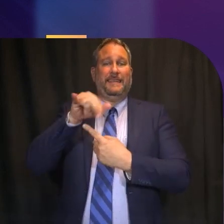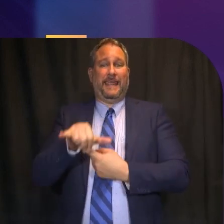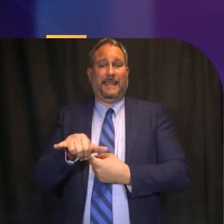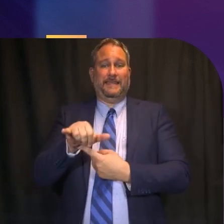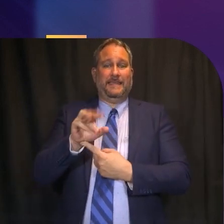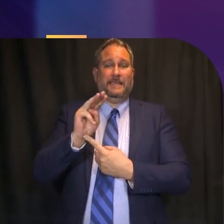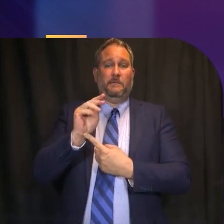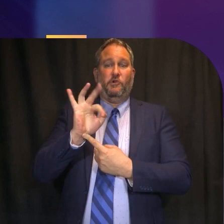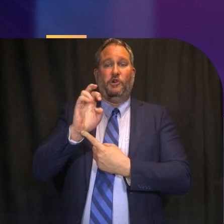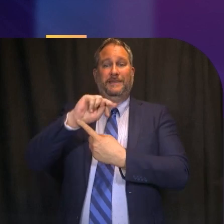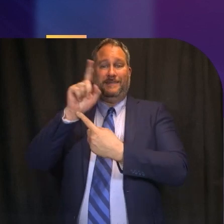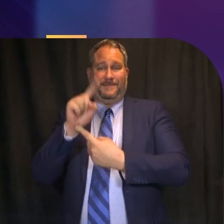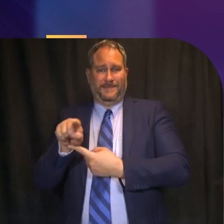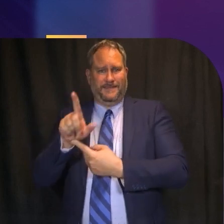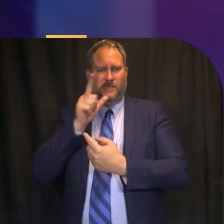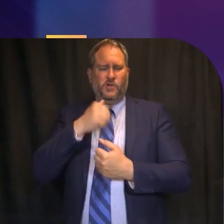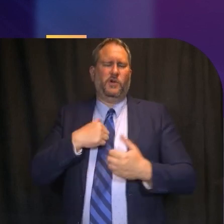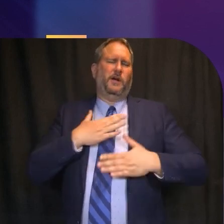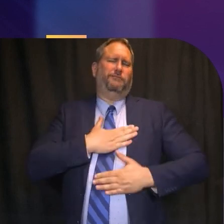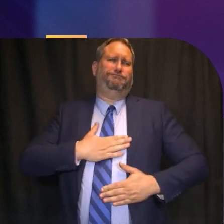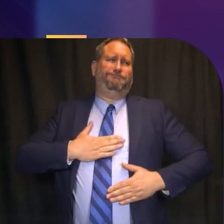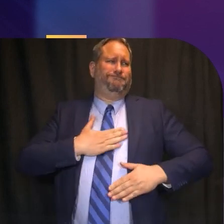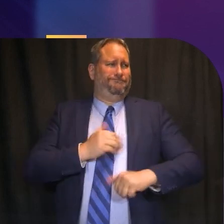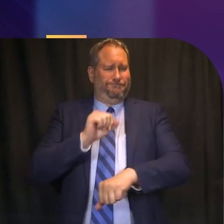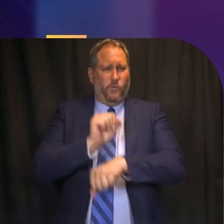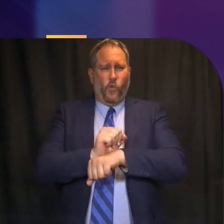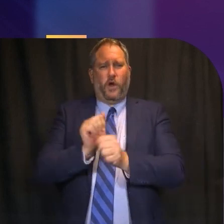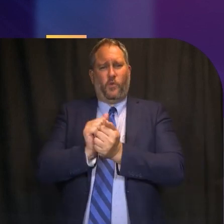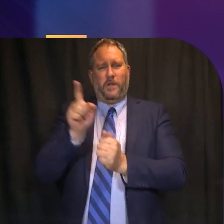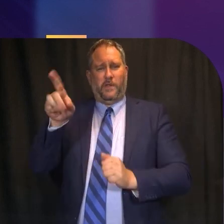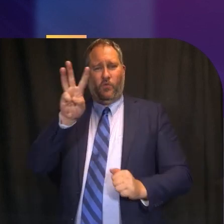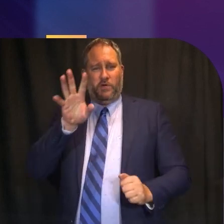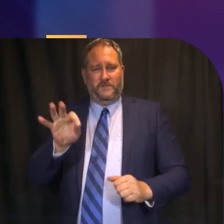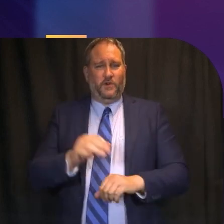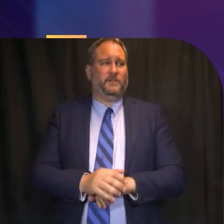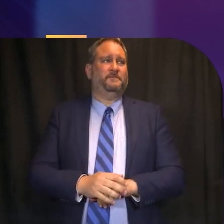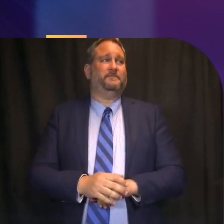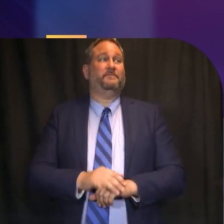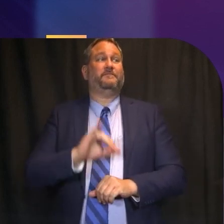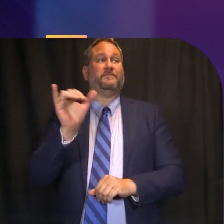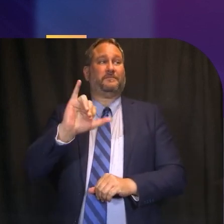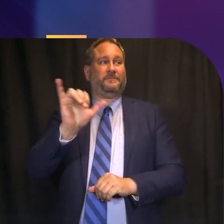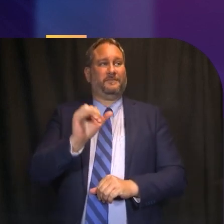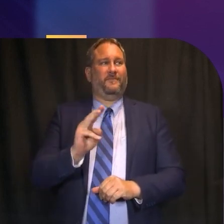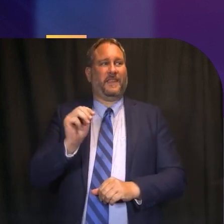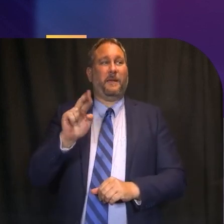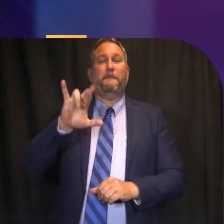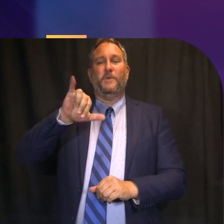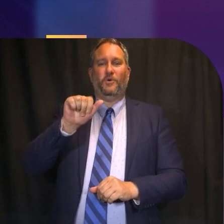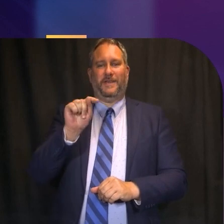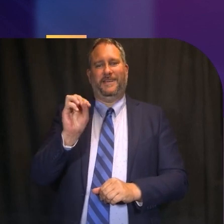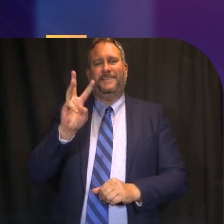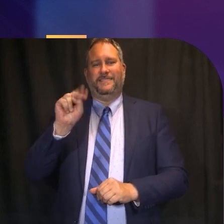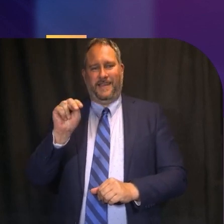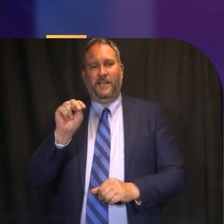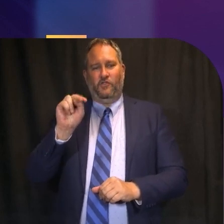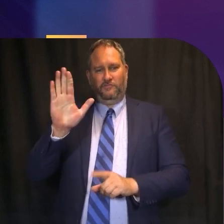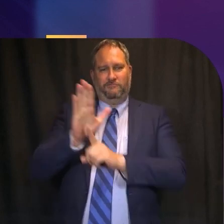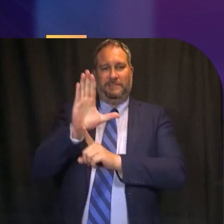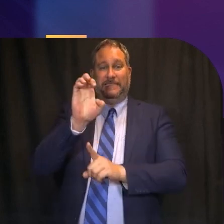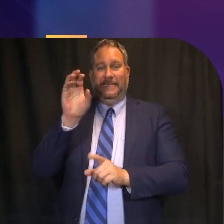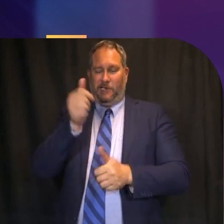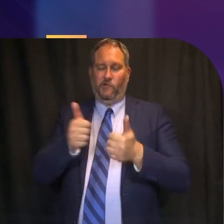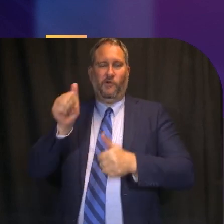as AAPD President and CEO Maria Town. We look forward to working with them and everyone at AAPD